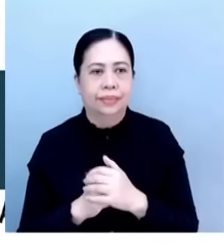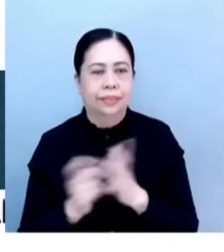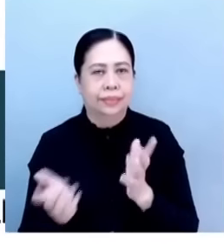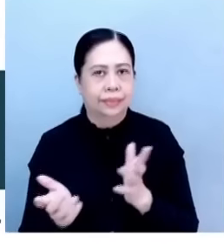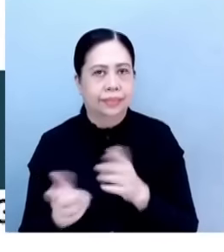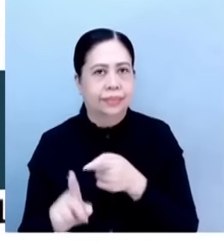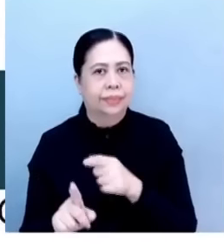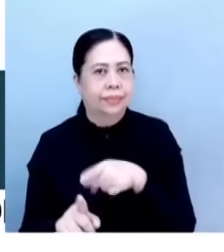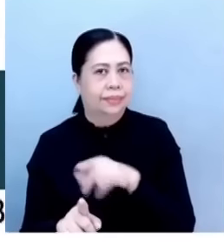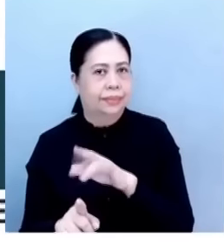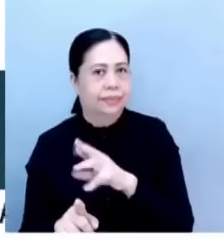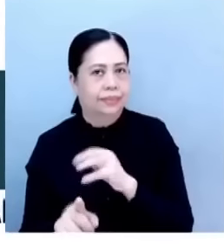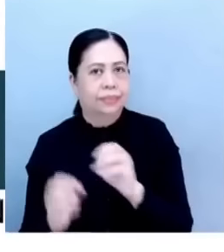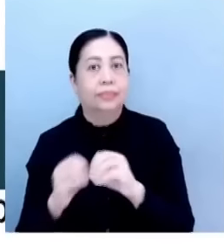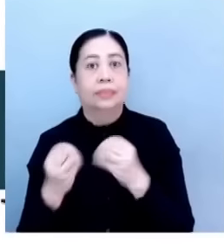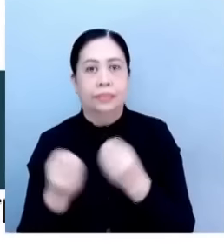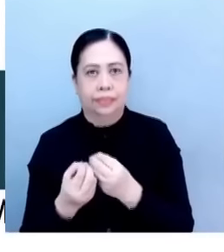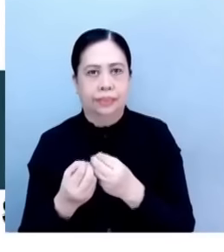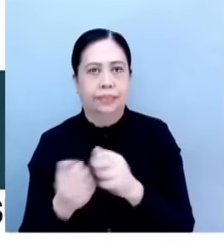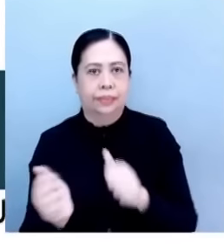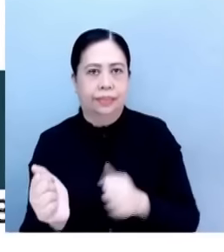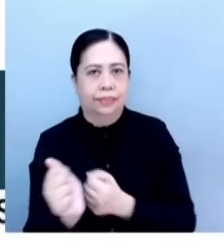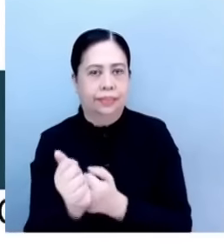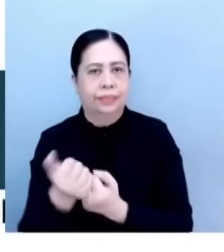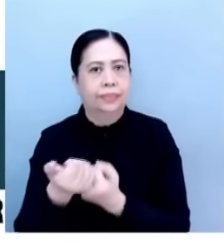the organization behind